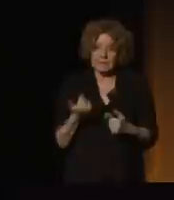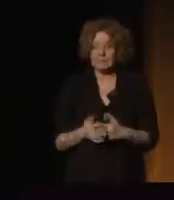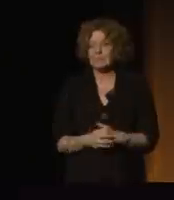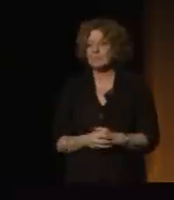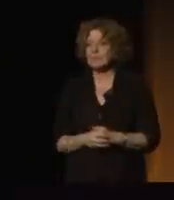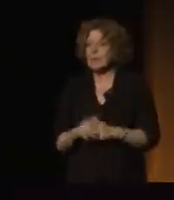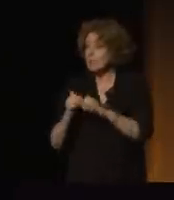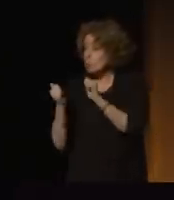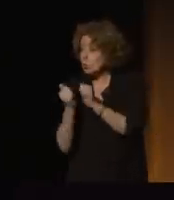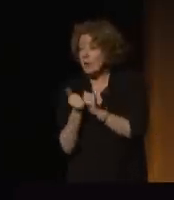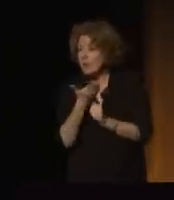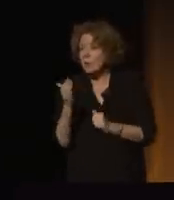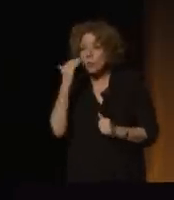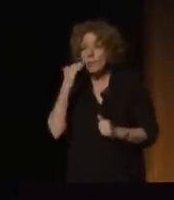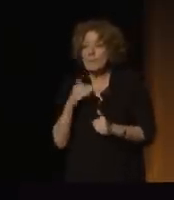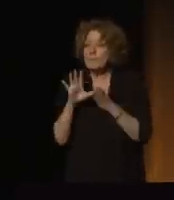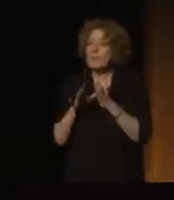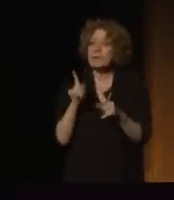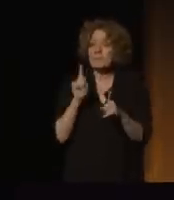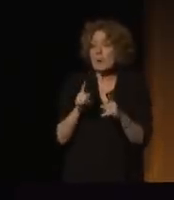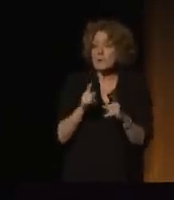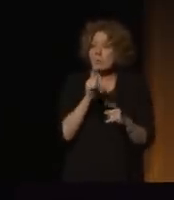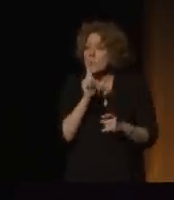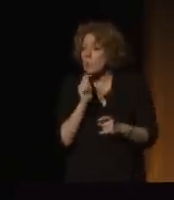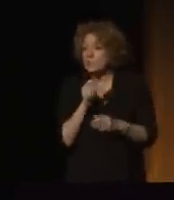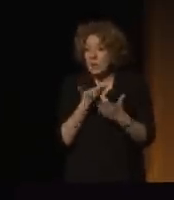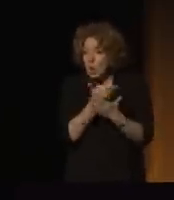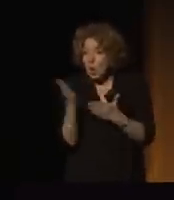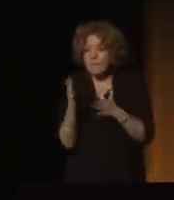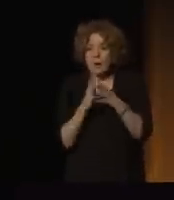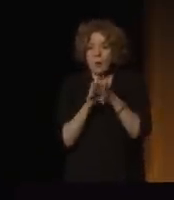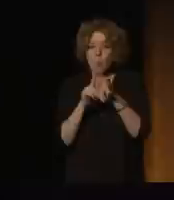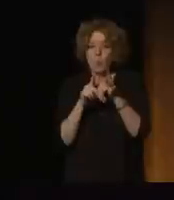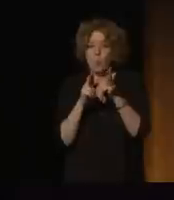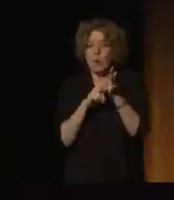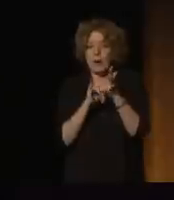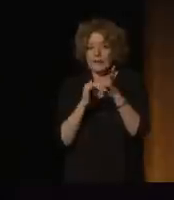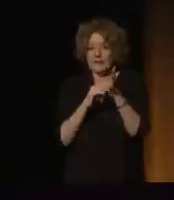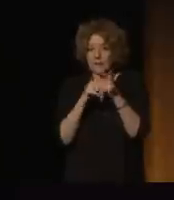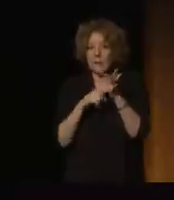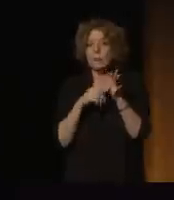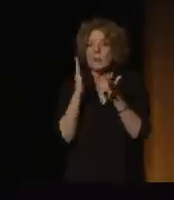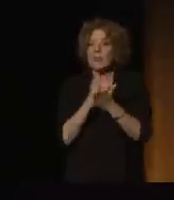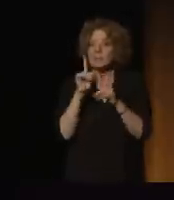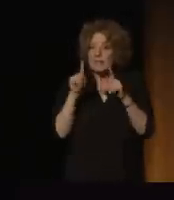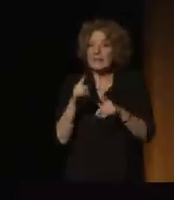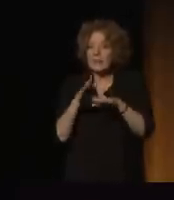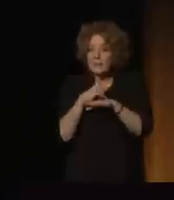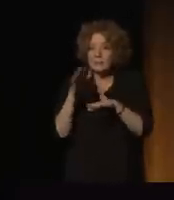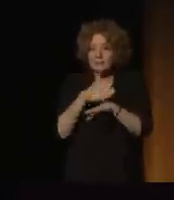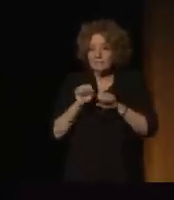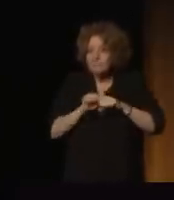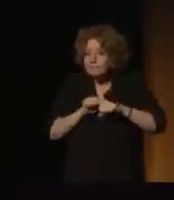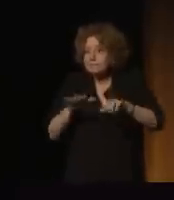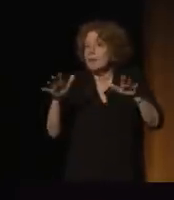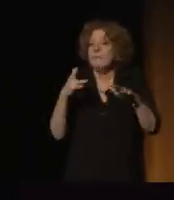Do you agree that those, I mean, because the Times have been reporting on Weinstein, which was the trigger moment for Me Too for quite some